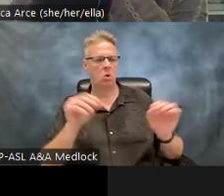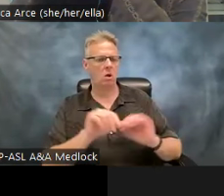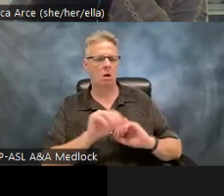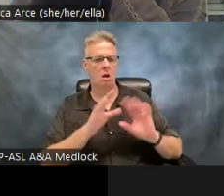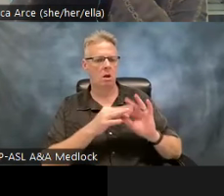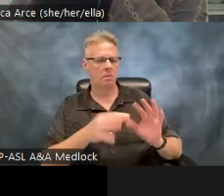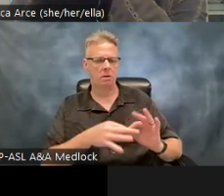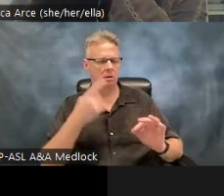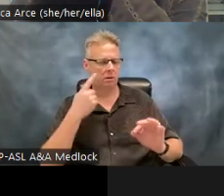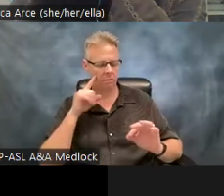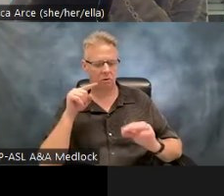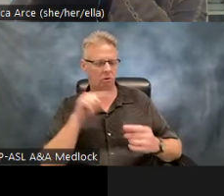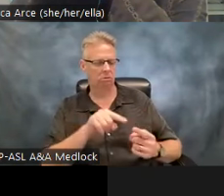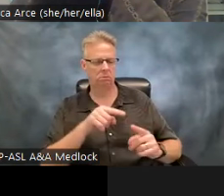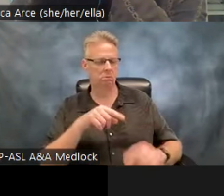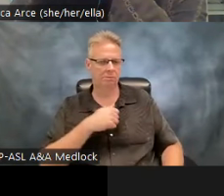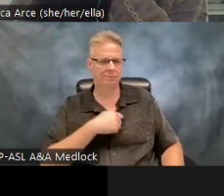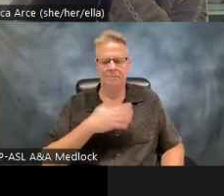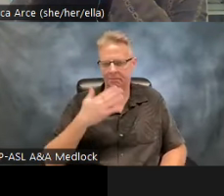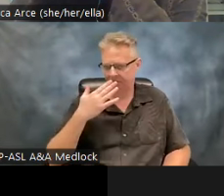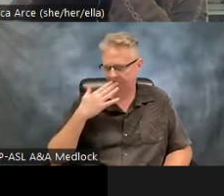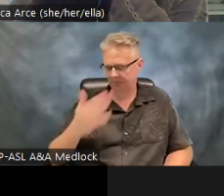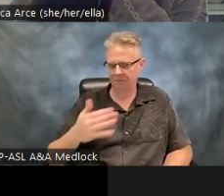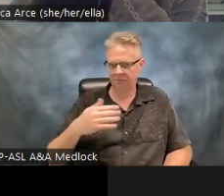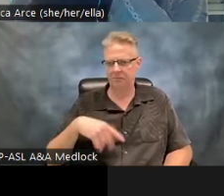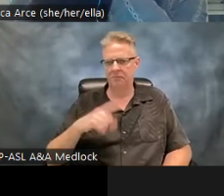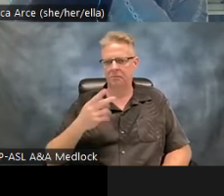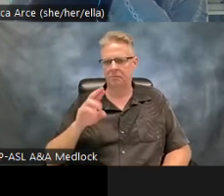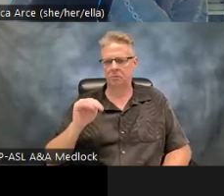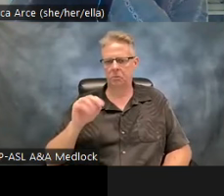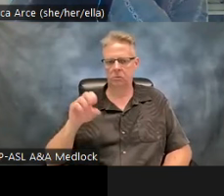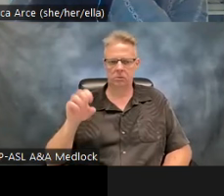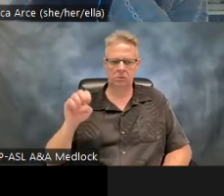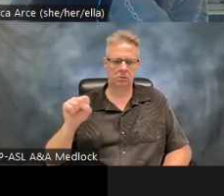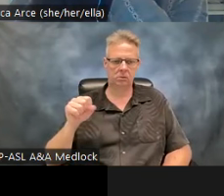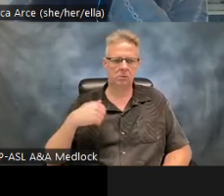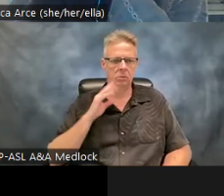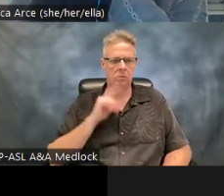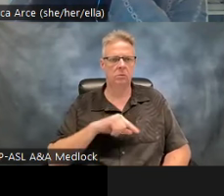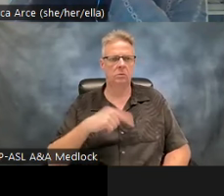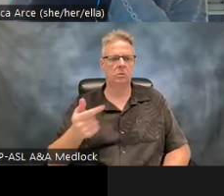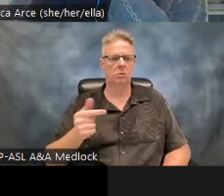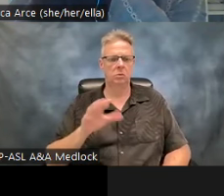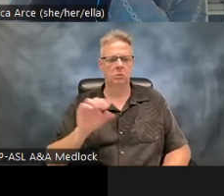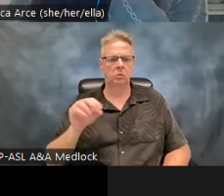for garden plot. Thank you, Dr. Moses. I will pass it to the co-chairs